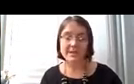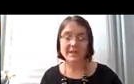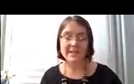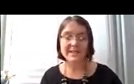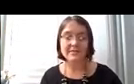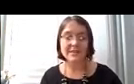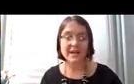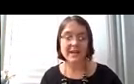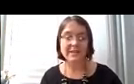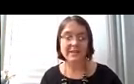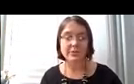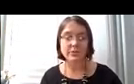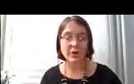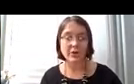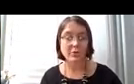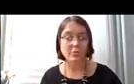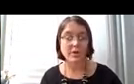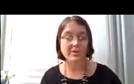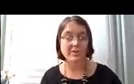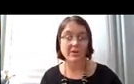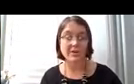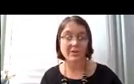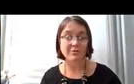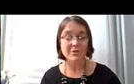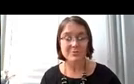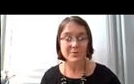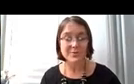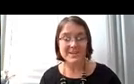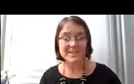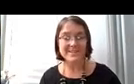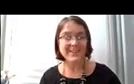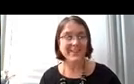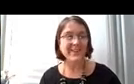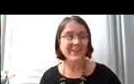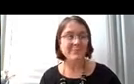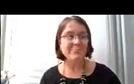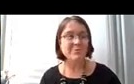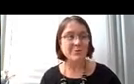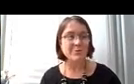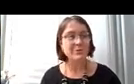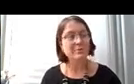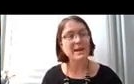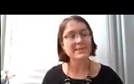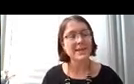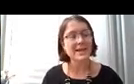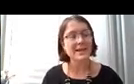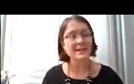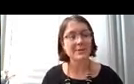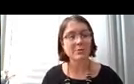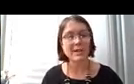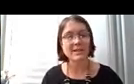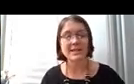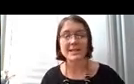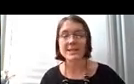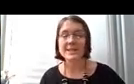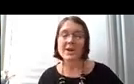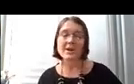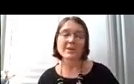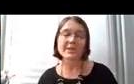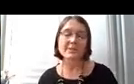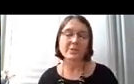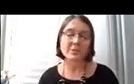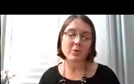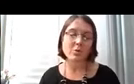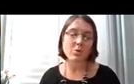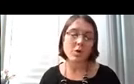more. So let's give that a little go with our group. So Ruth, Matt, and Wendy,